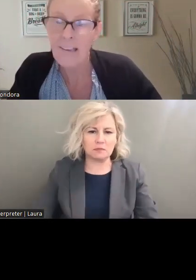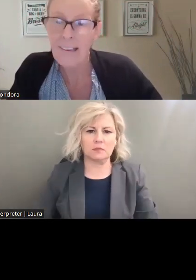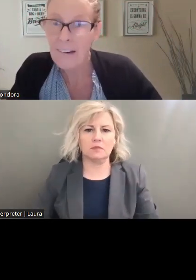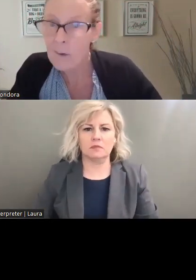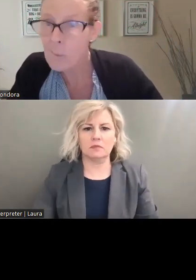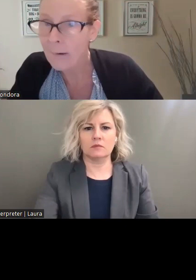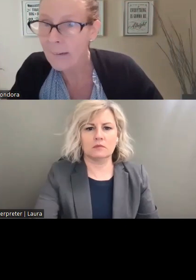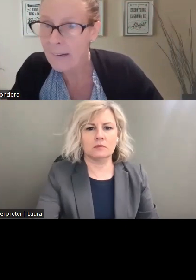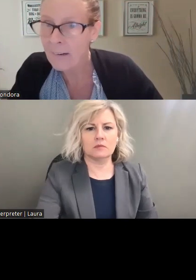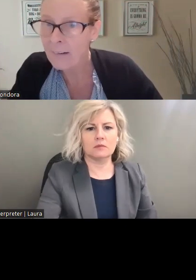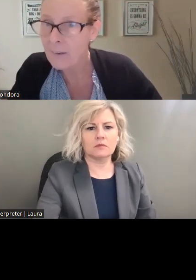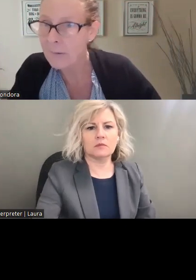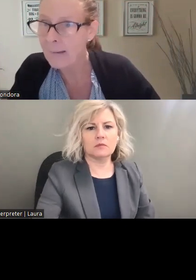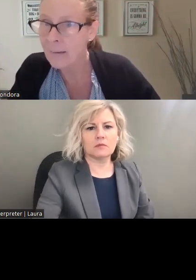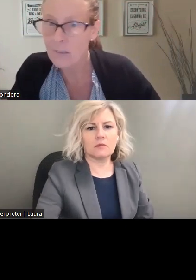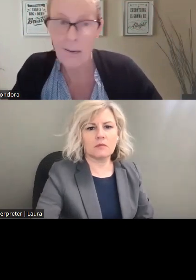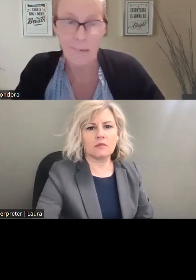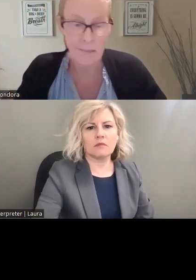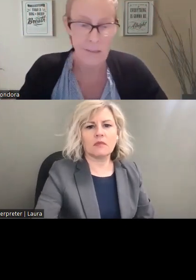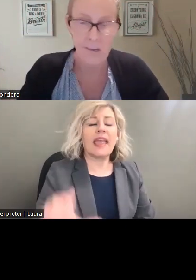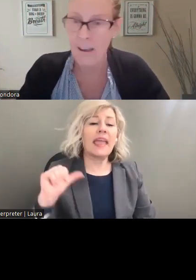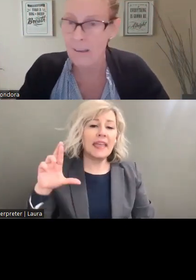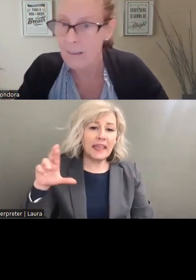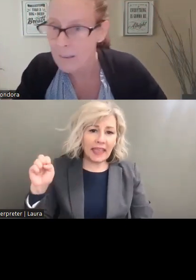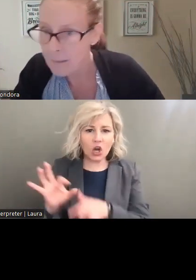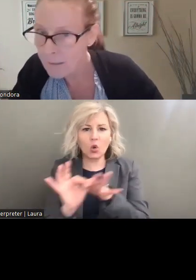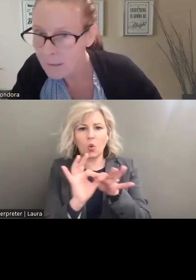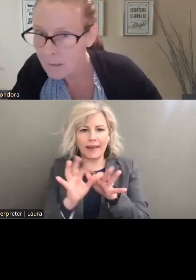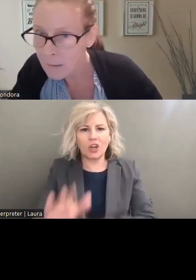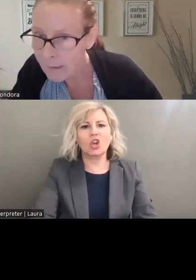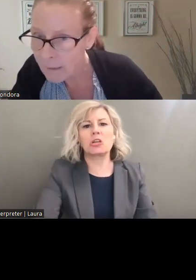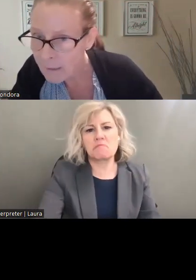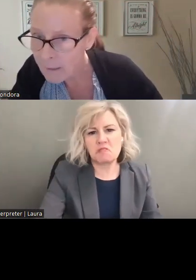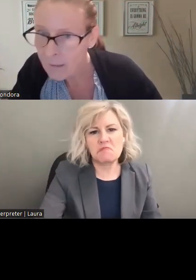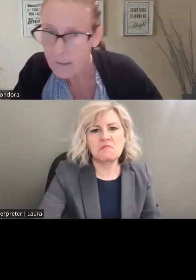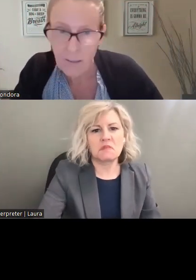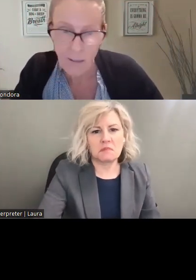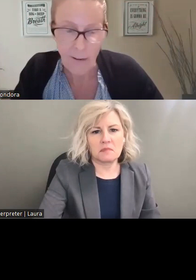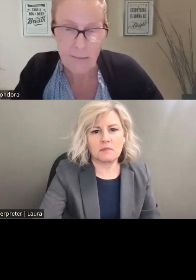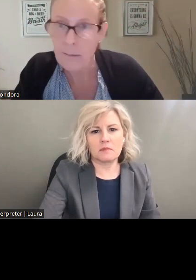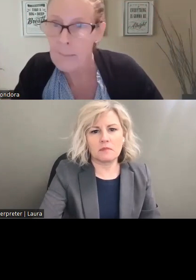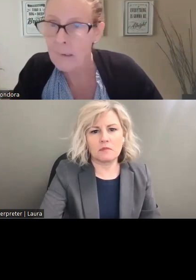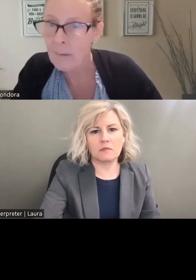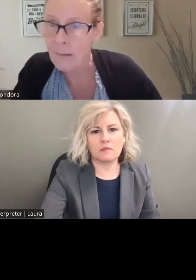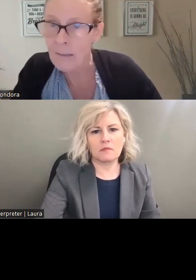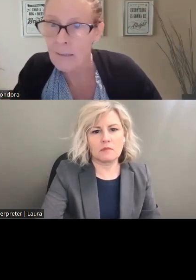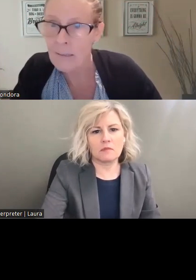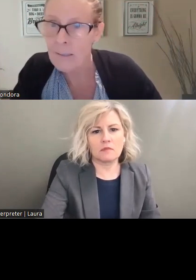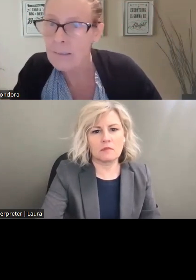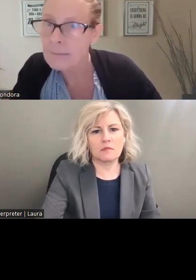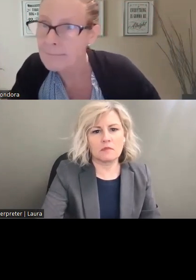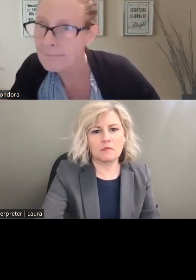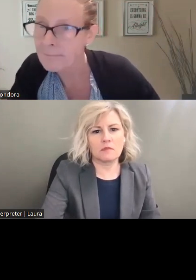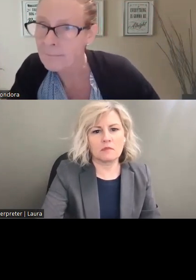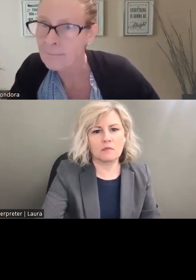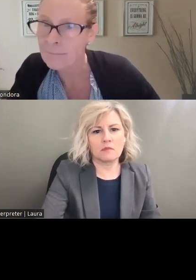Yeah, say care coordinator, different ideas are coming into the chat. Great. All right, so let me do this.